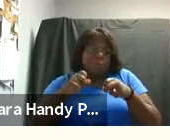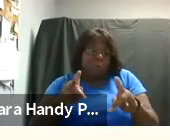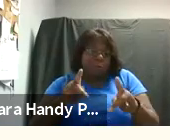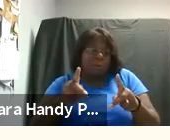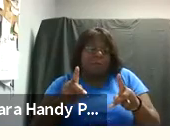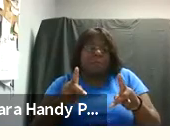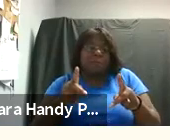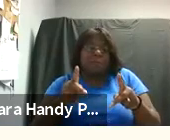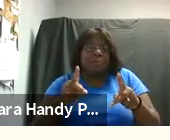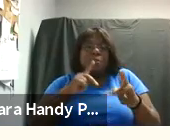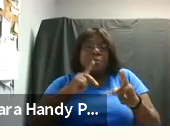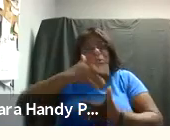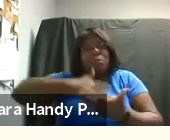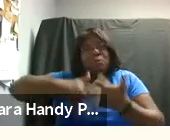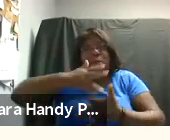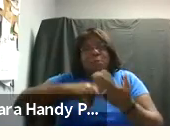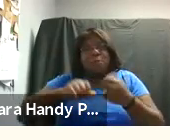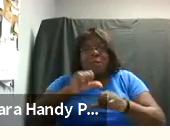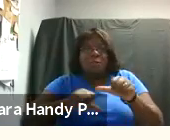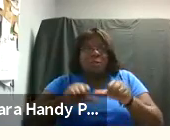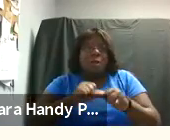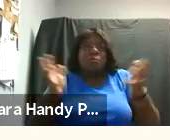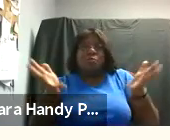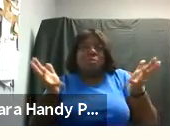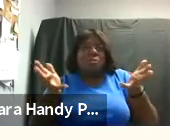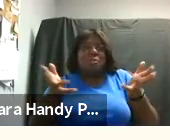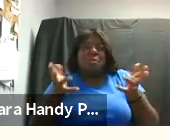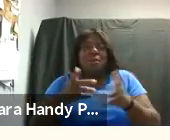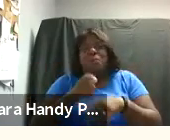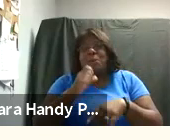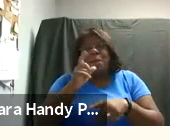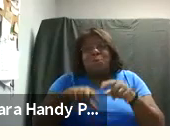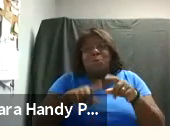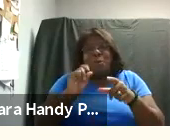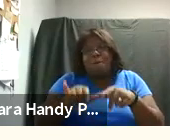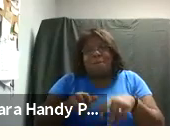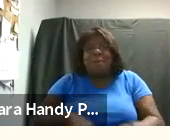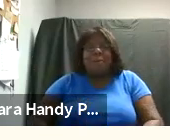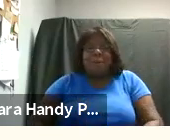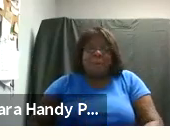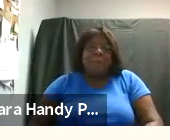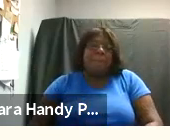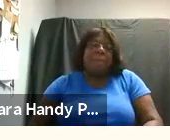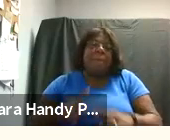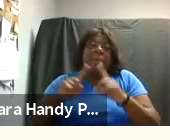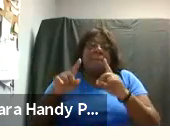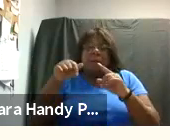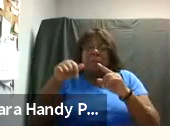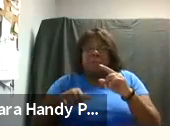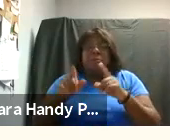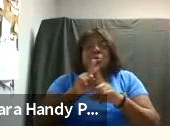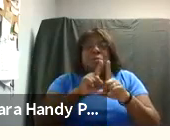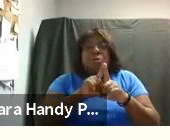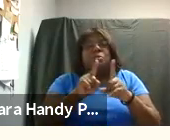to socialize and just enjoy each other's company. But this too shall